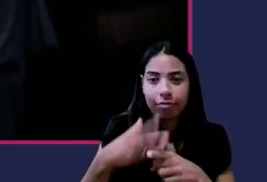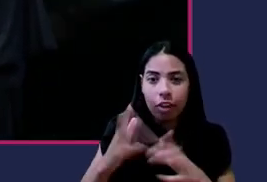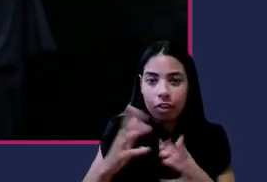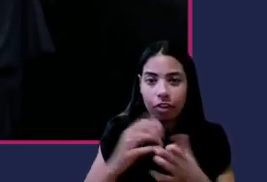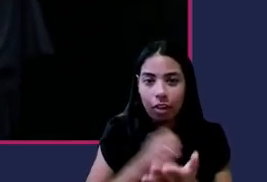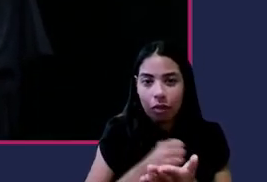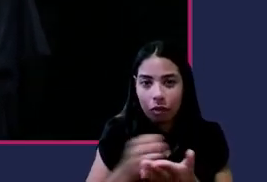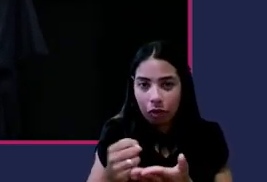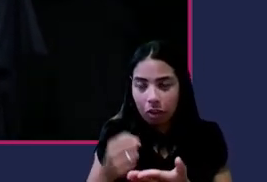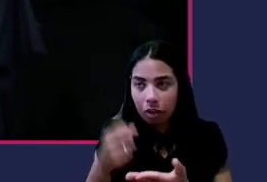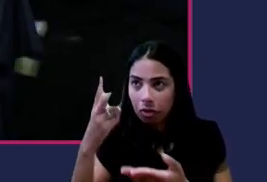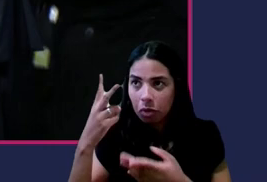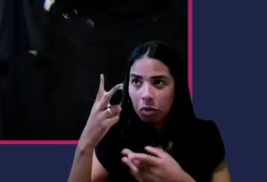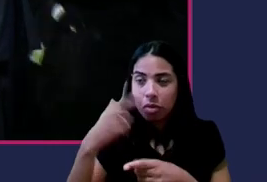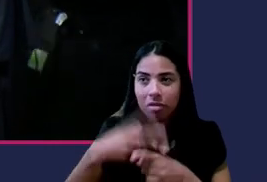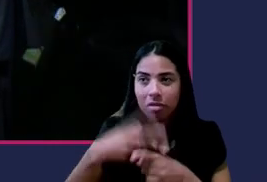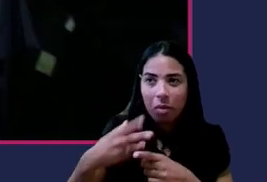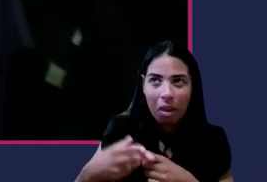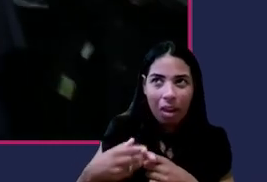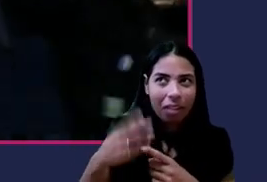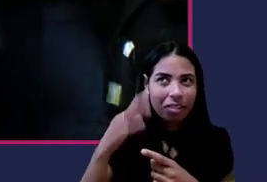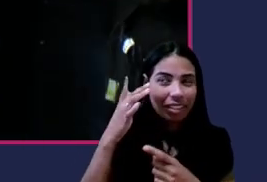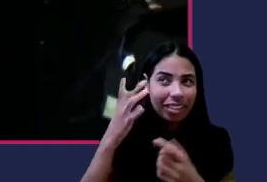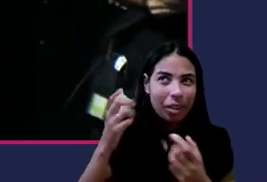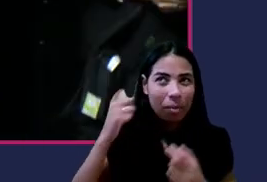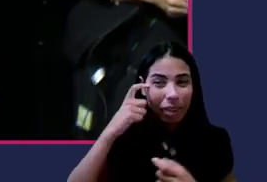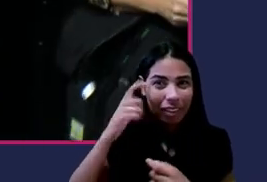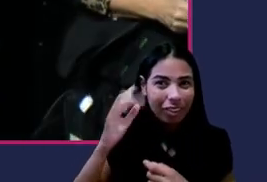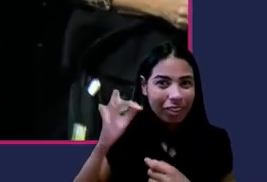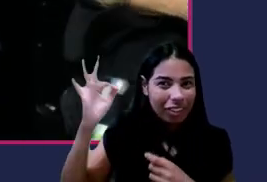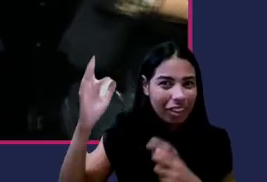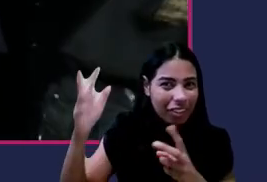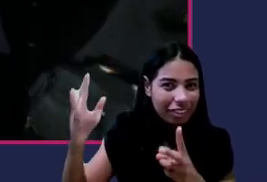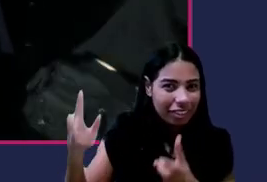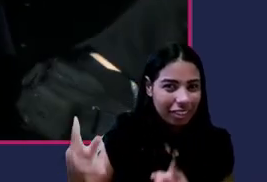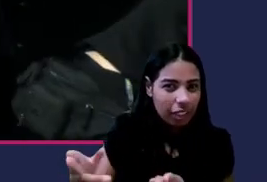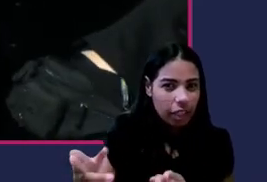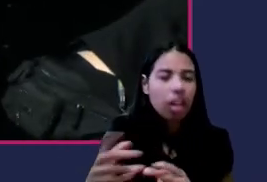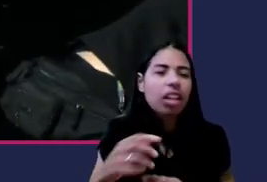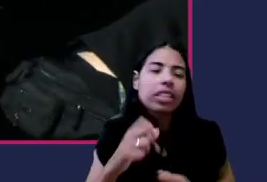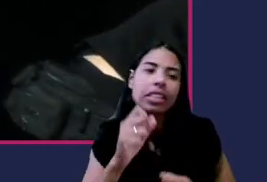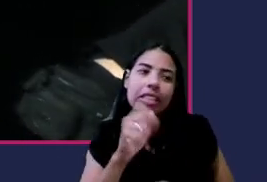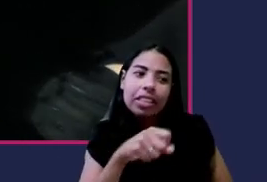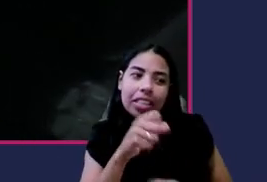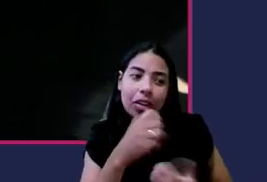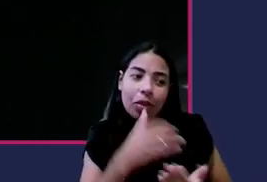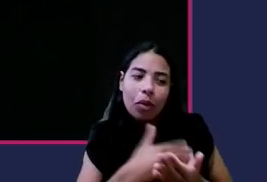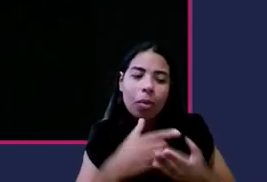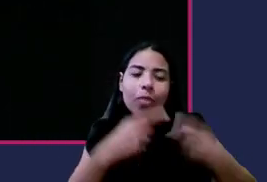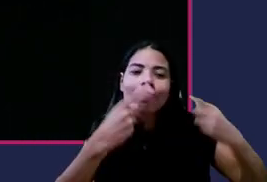is over. Did you expect such success?